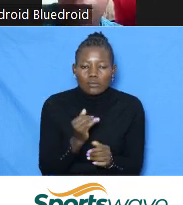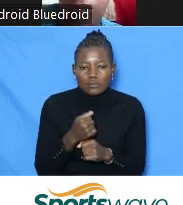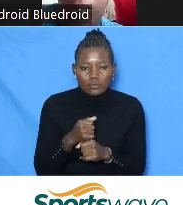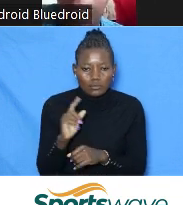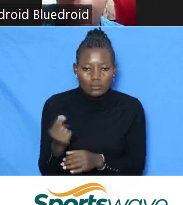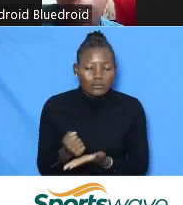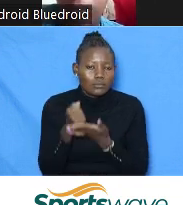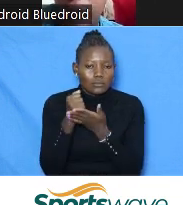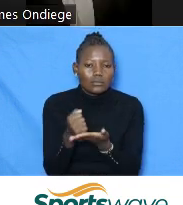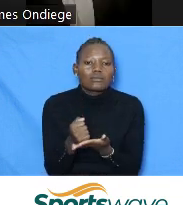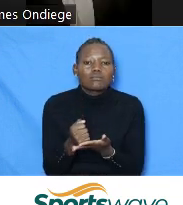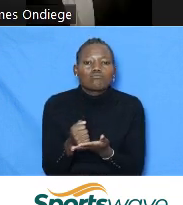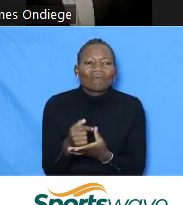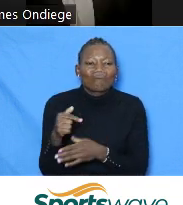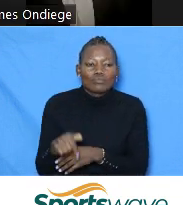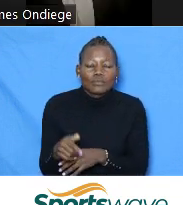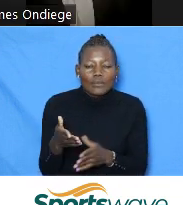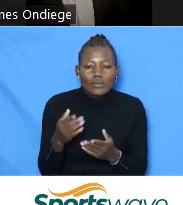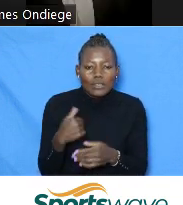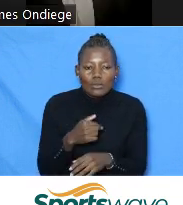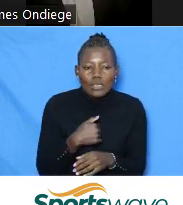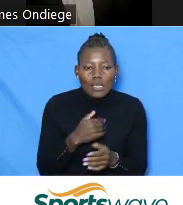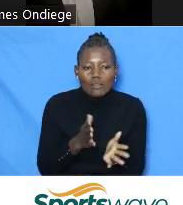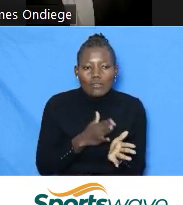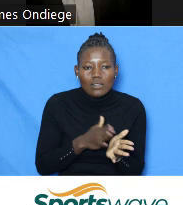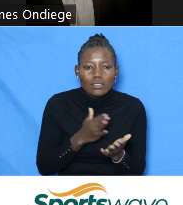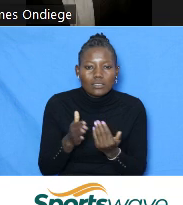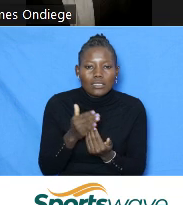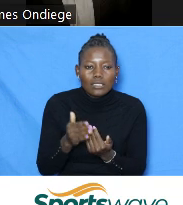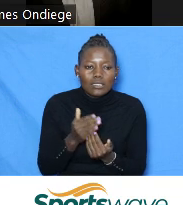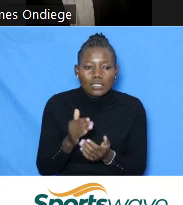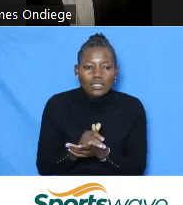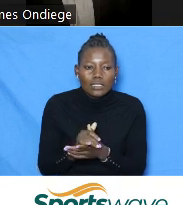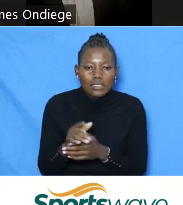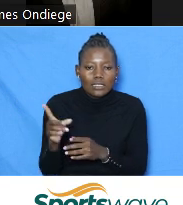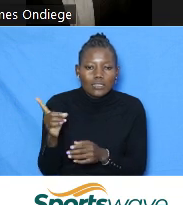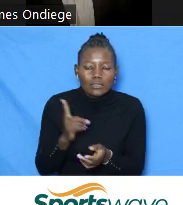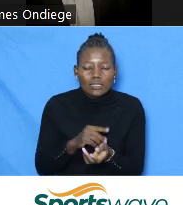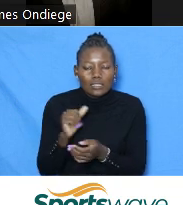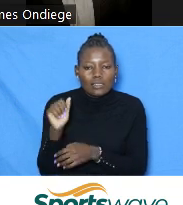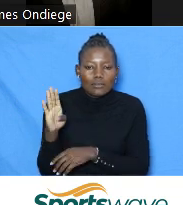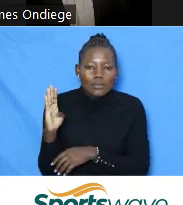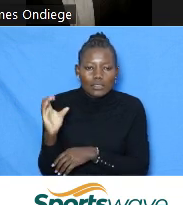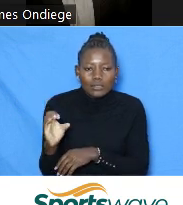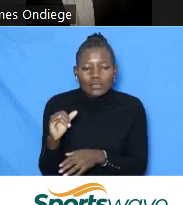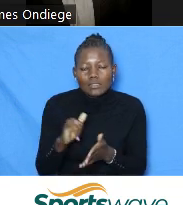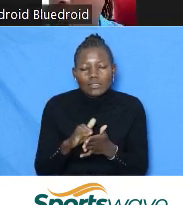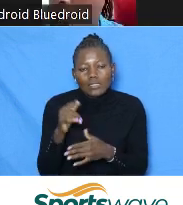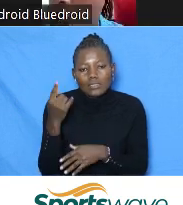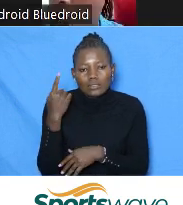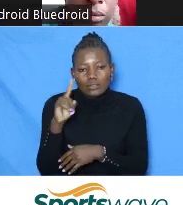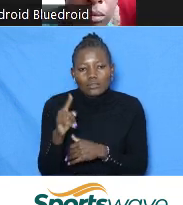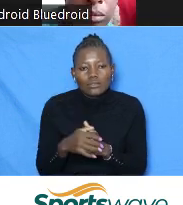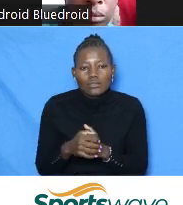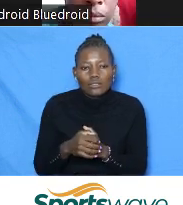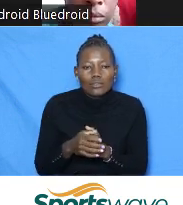course. So down there's immediate care. Dr. ABC, that's for